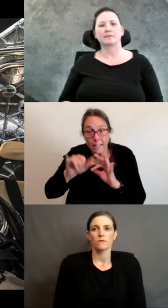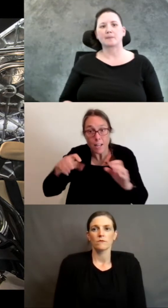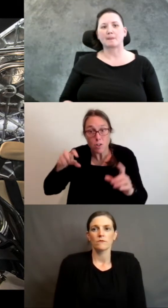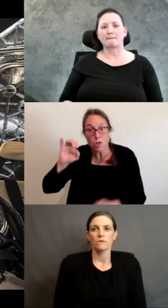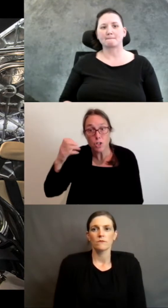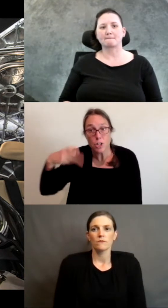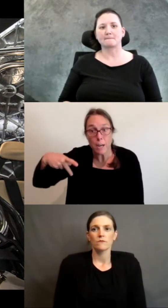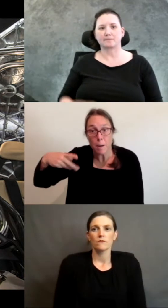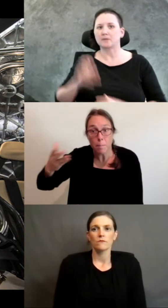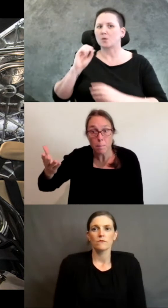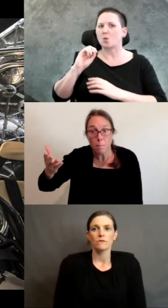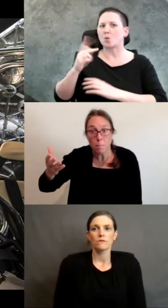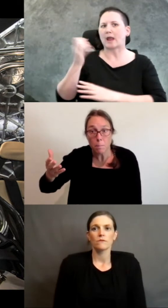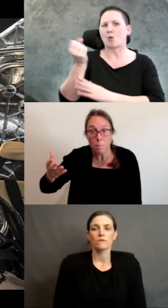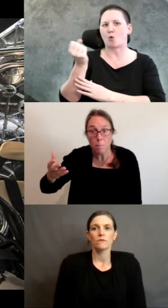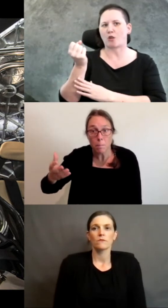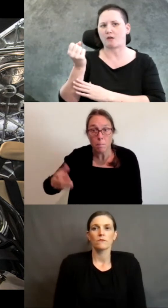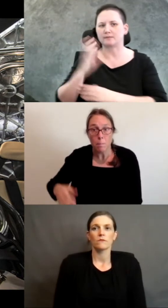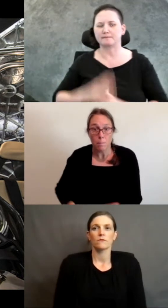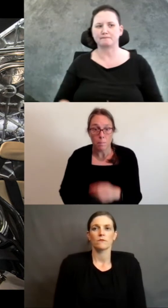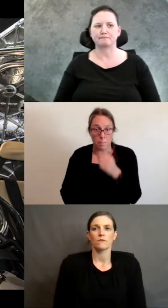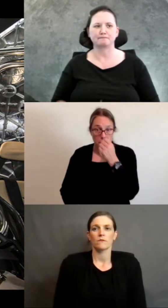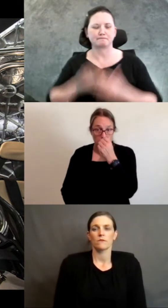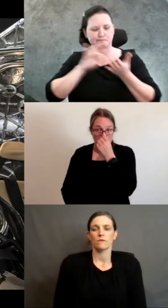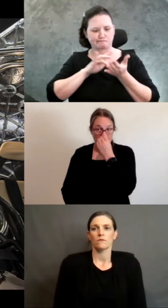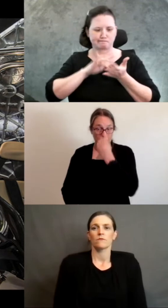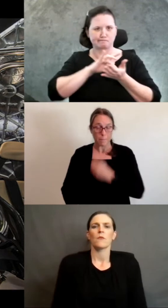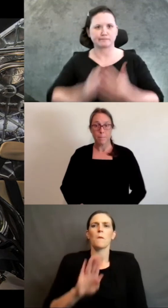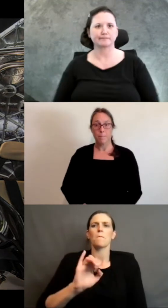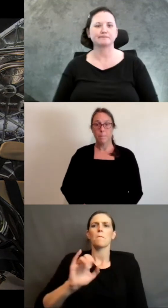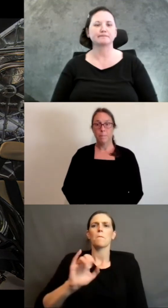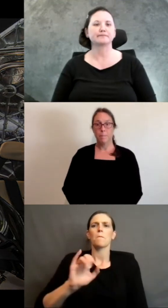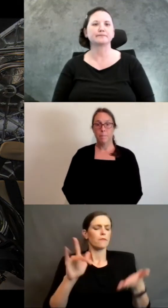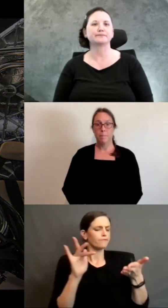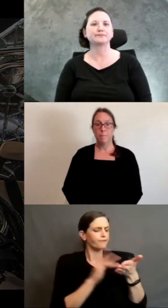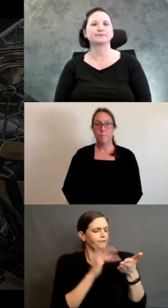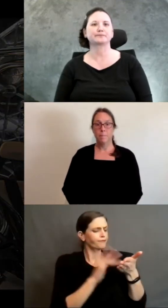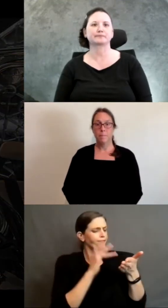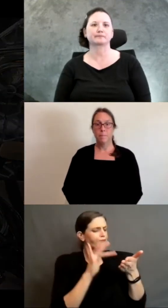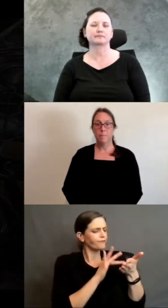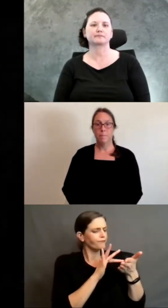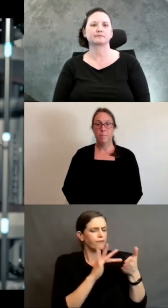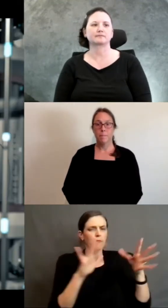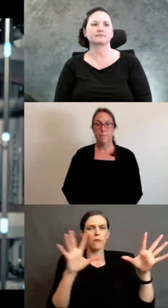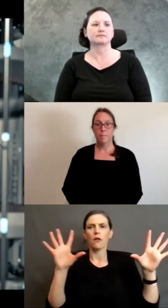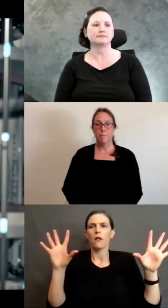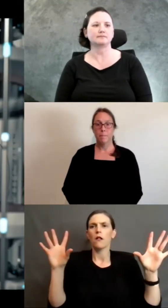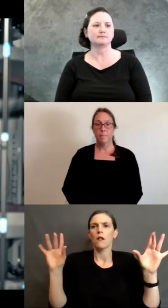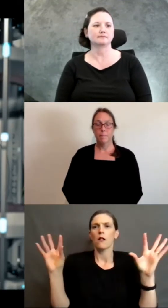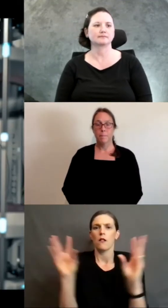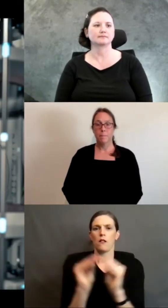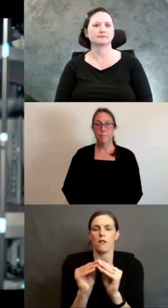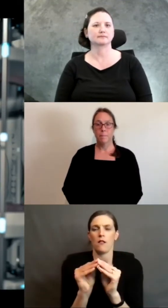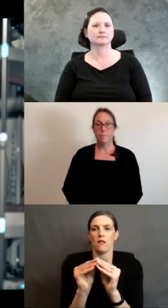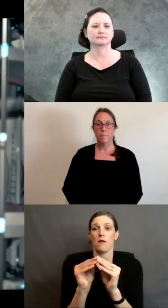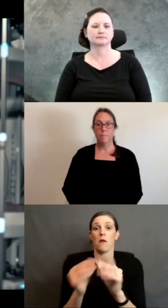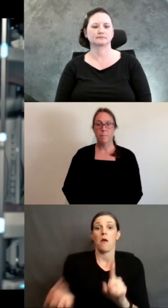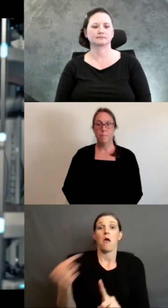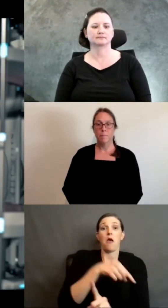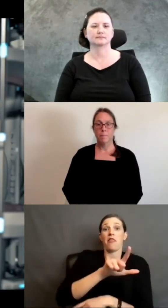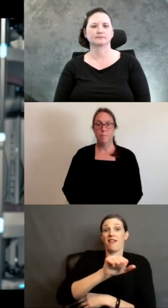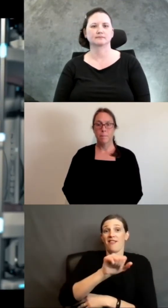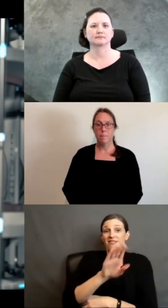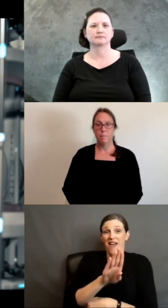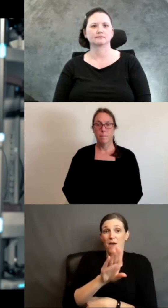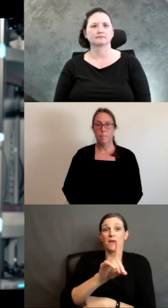seconds. Bill taps on his tablet as the scene fades. Back in Reven's lab,